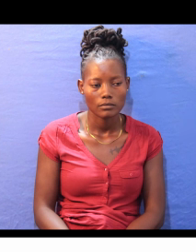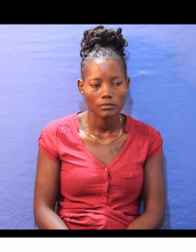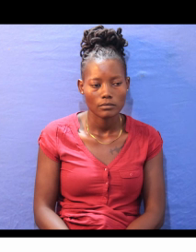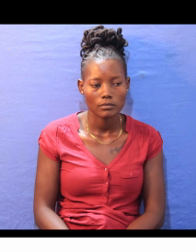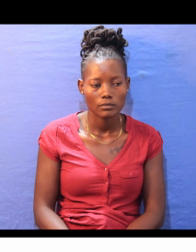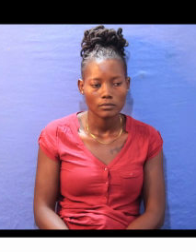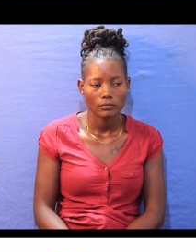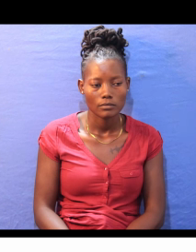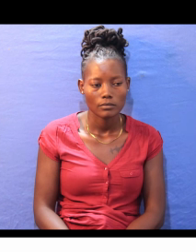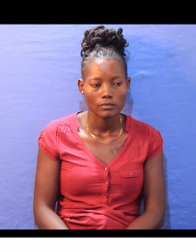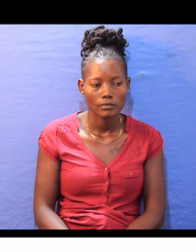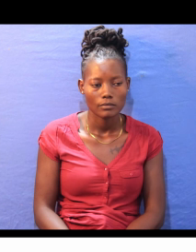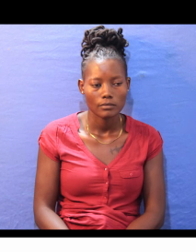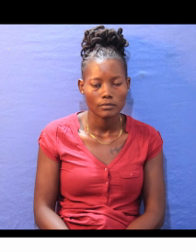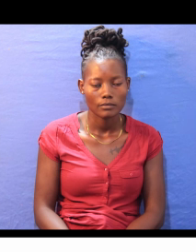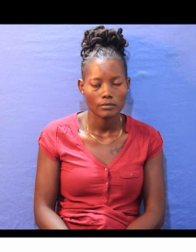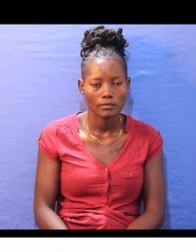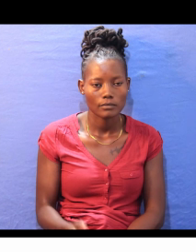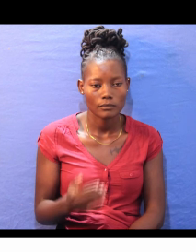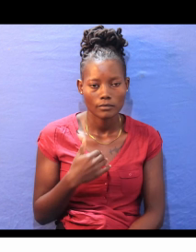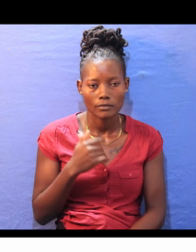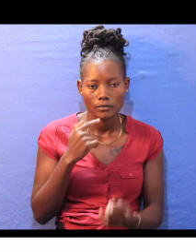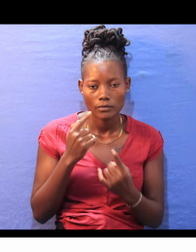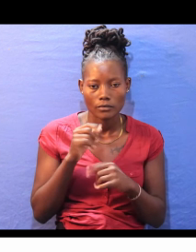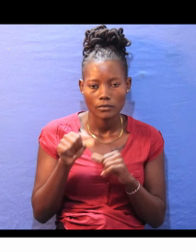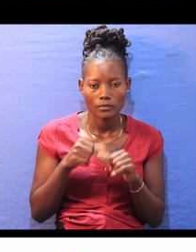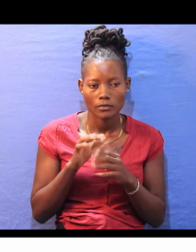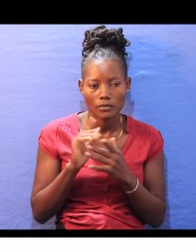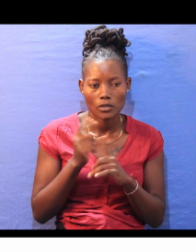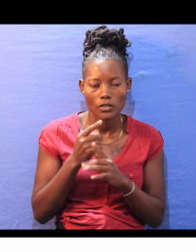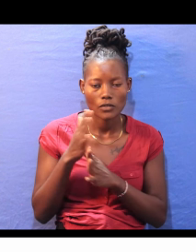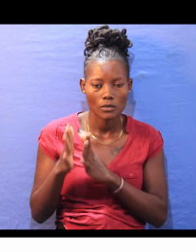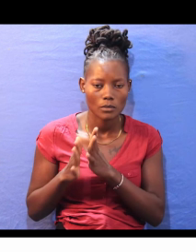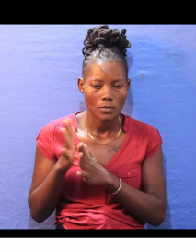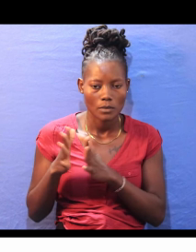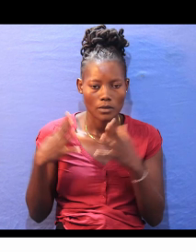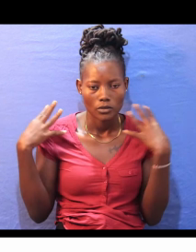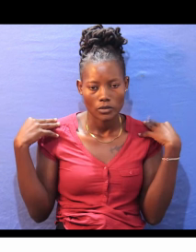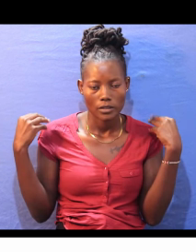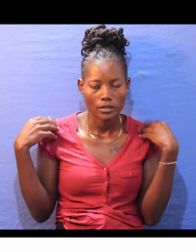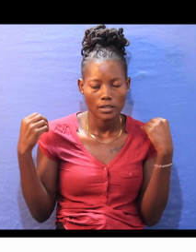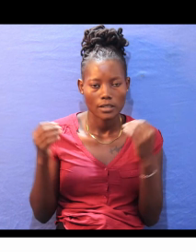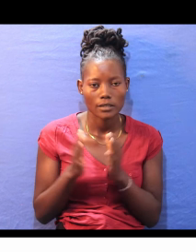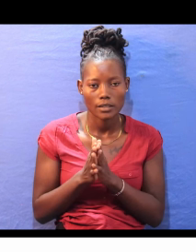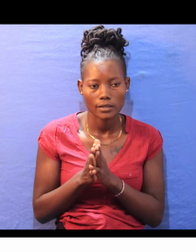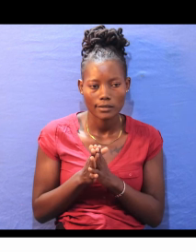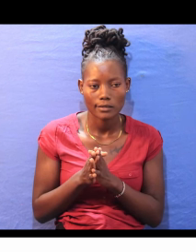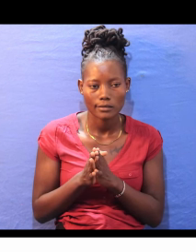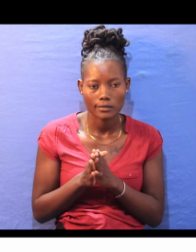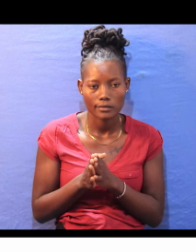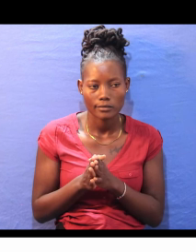Okay, I will just talk real quick about the difference between general preparation exercises and